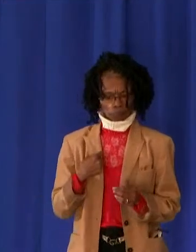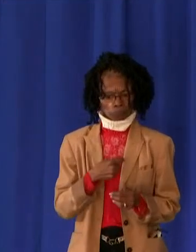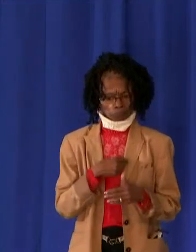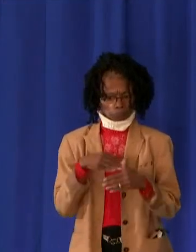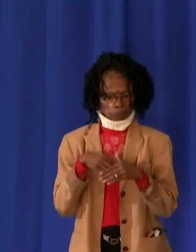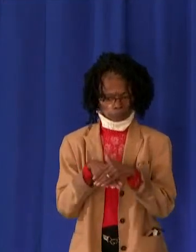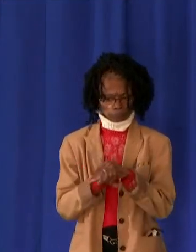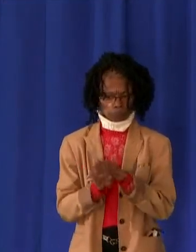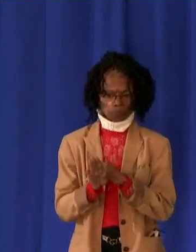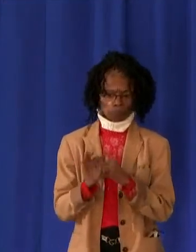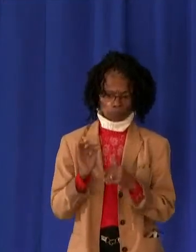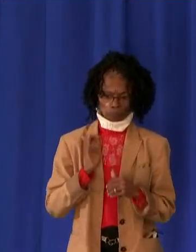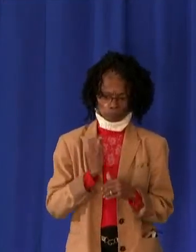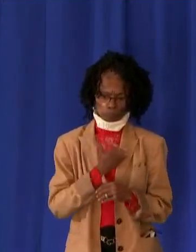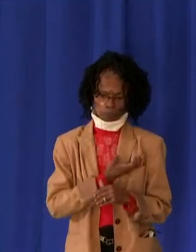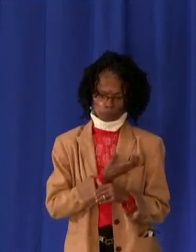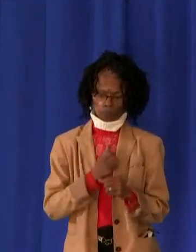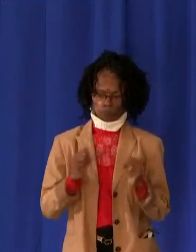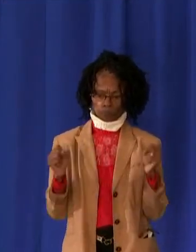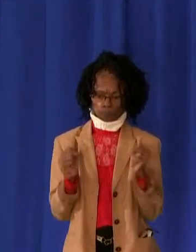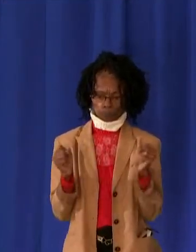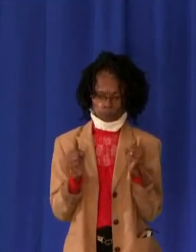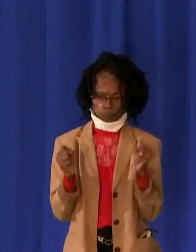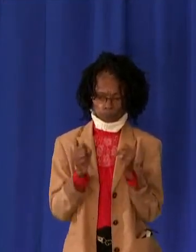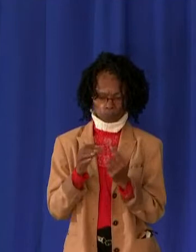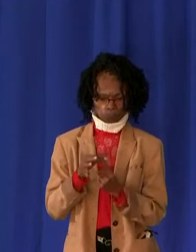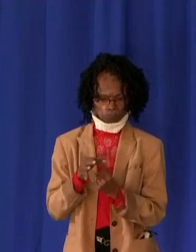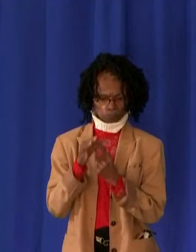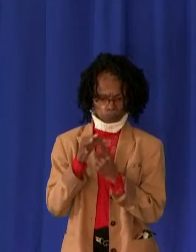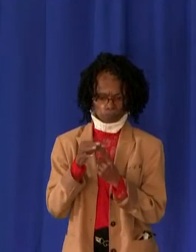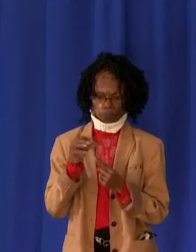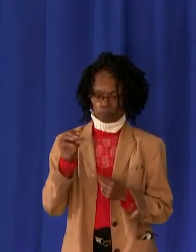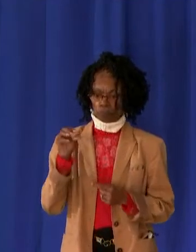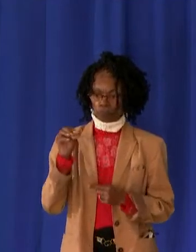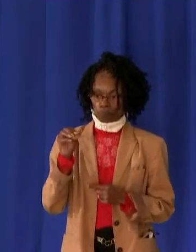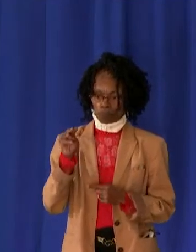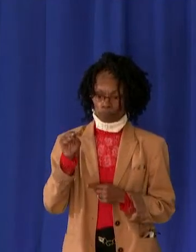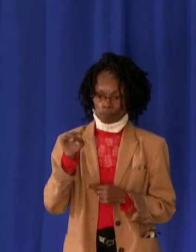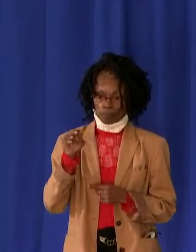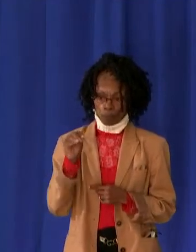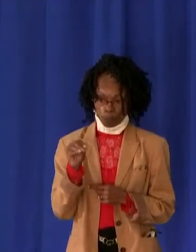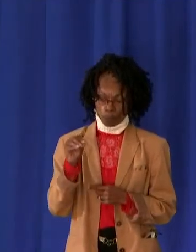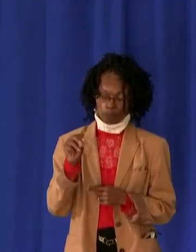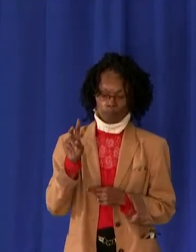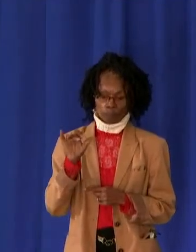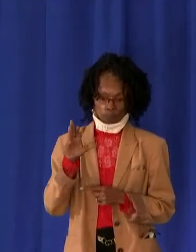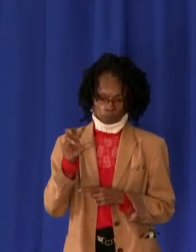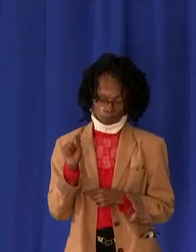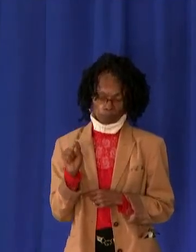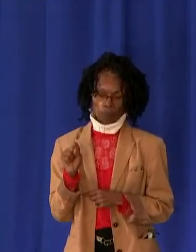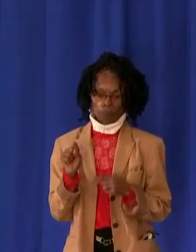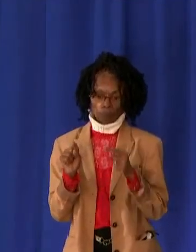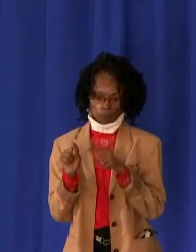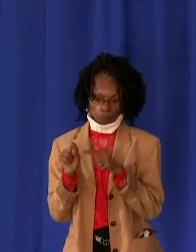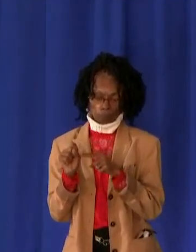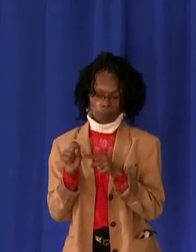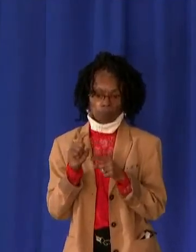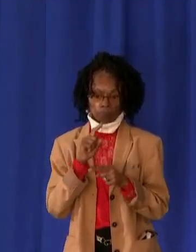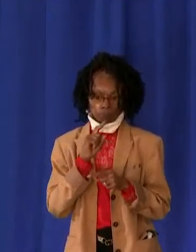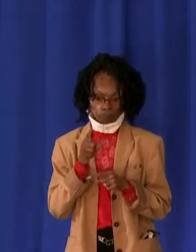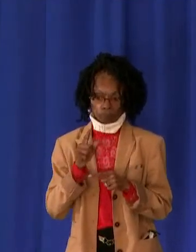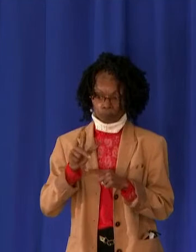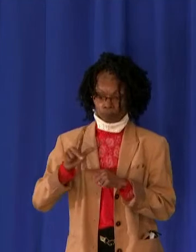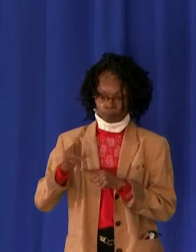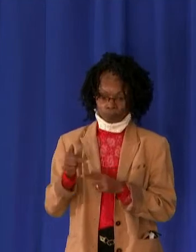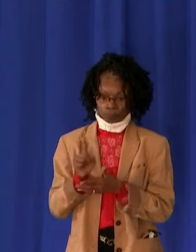went into the winter, and especially Omicron, which hit us probably mid to going into the 3rd